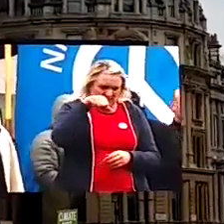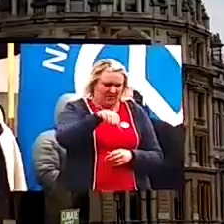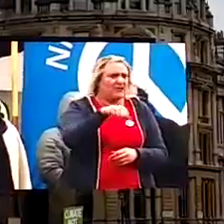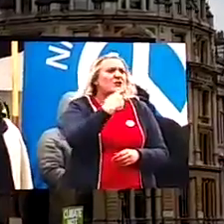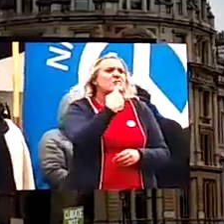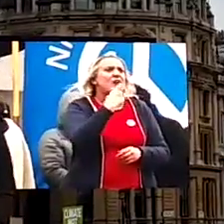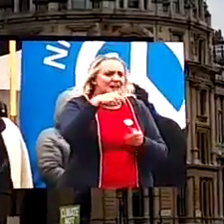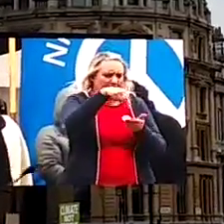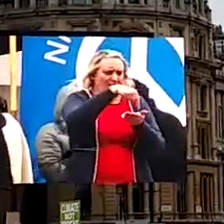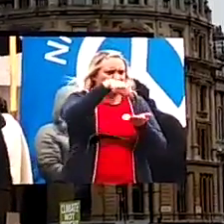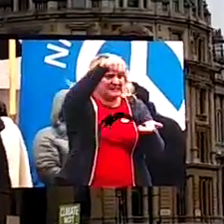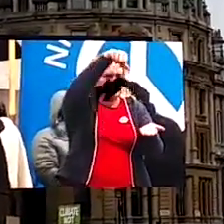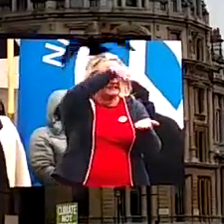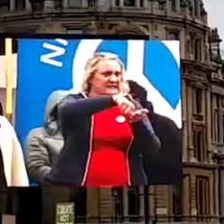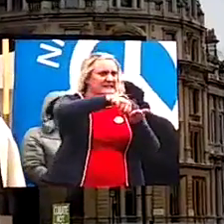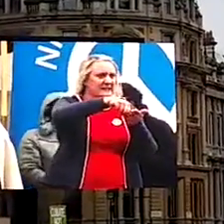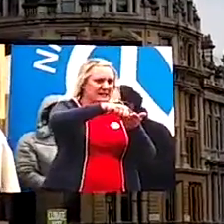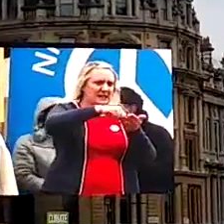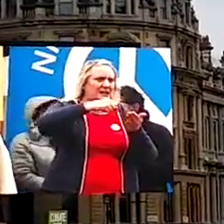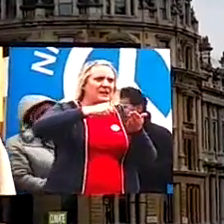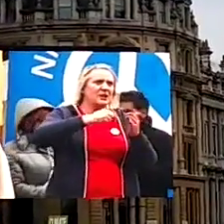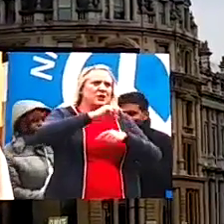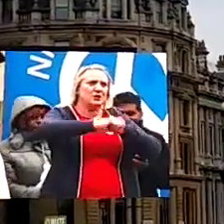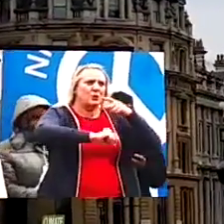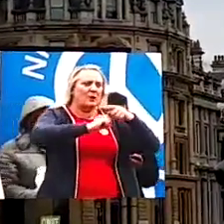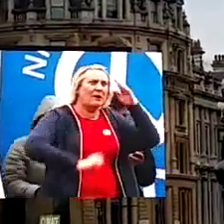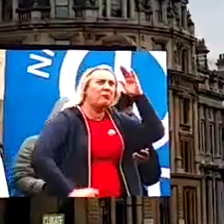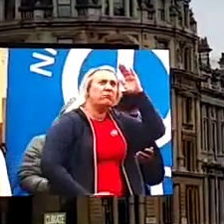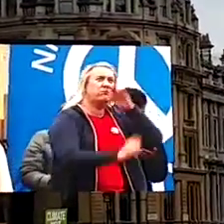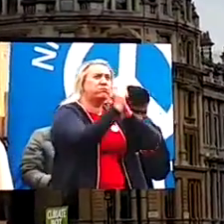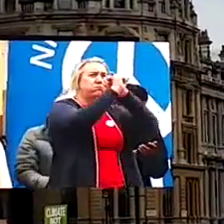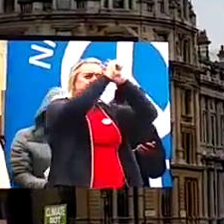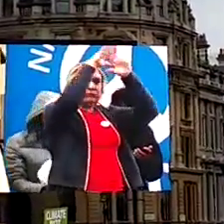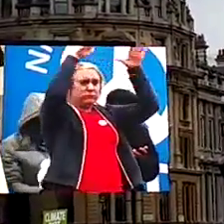insane. While he's talking about Jeremy Corbyn